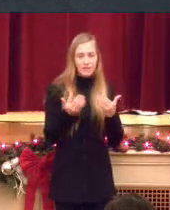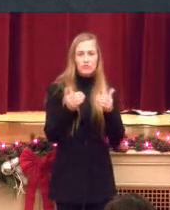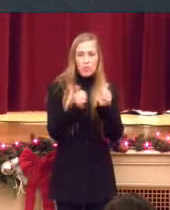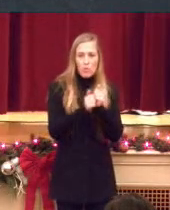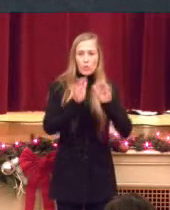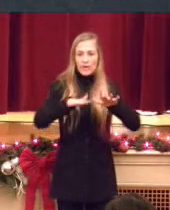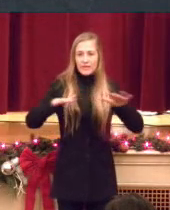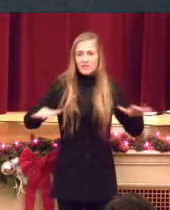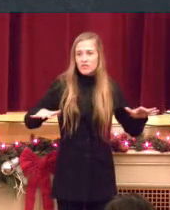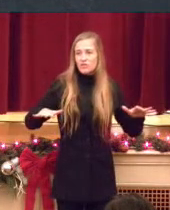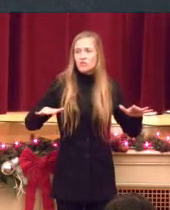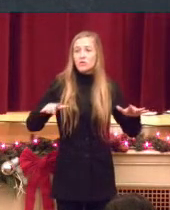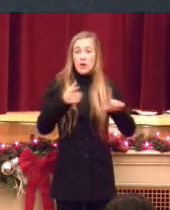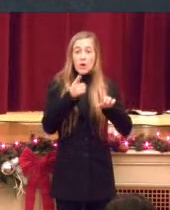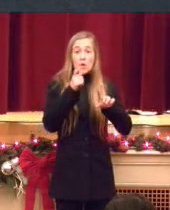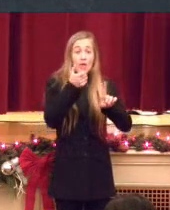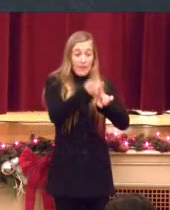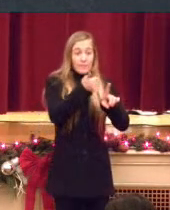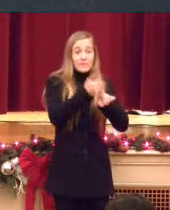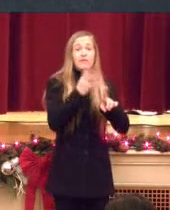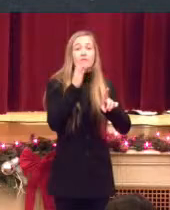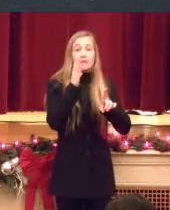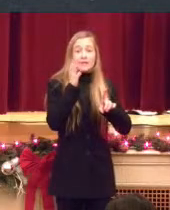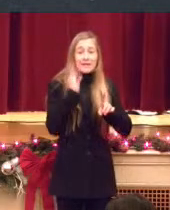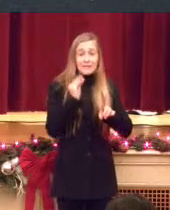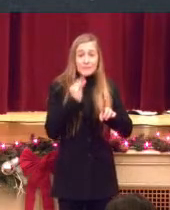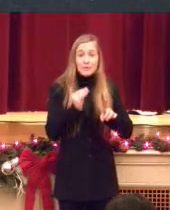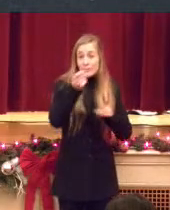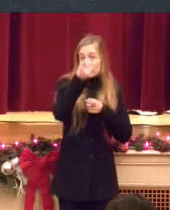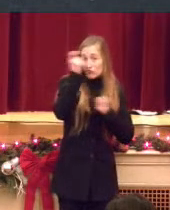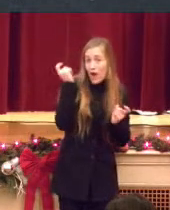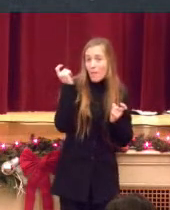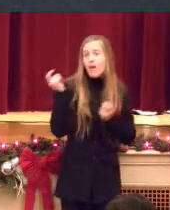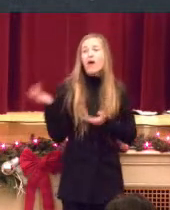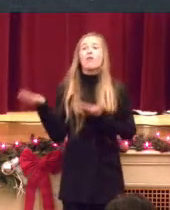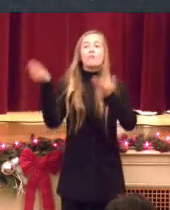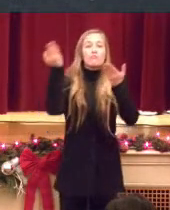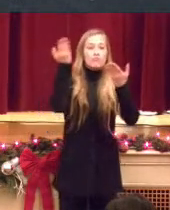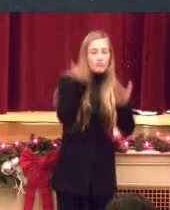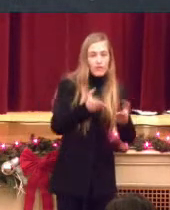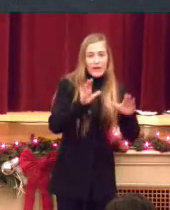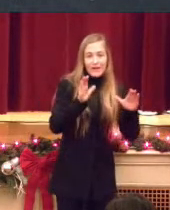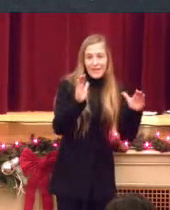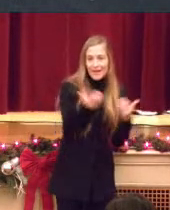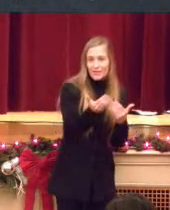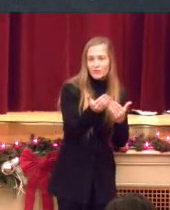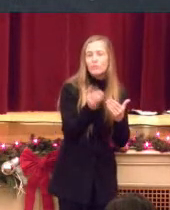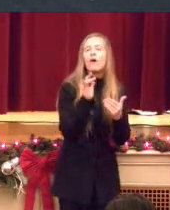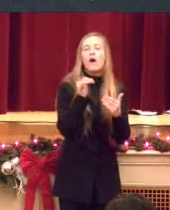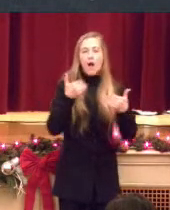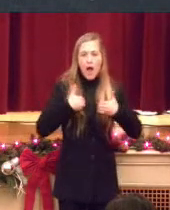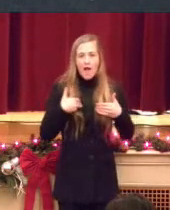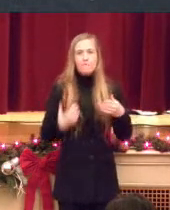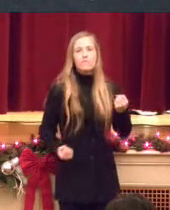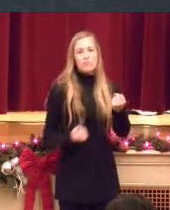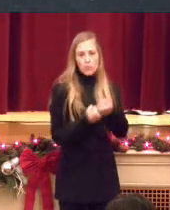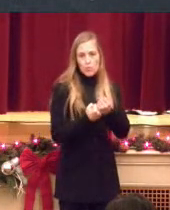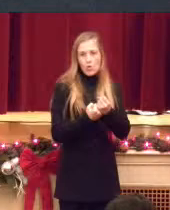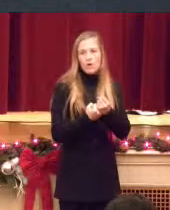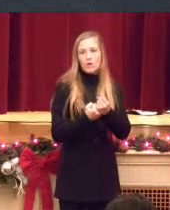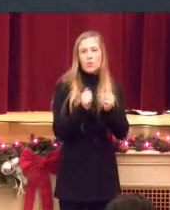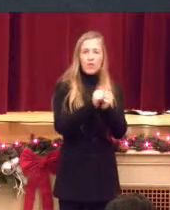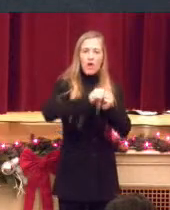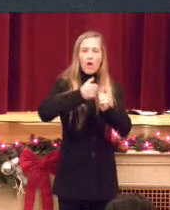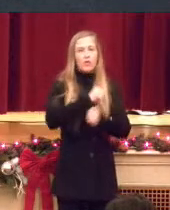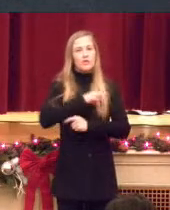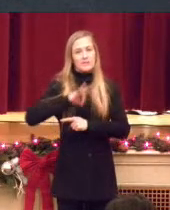all experiencing a trauma themselves and bring that to the classroom, is to be able to have that support on other staff that's